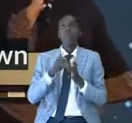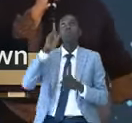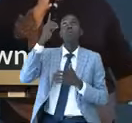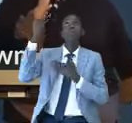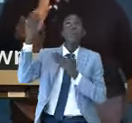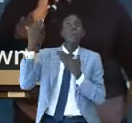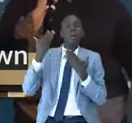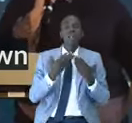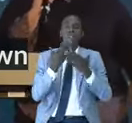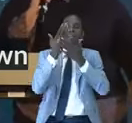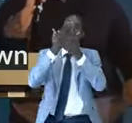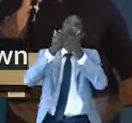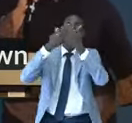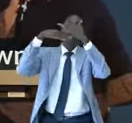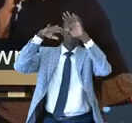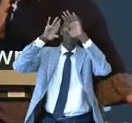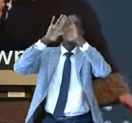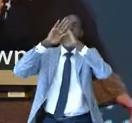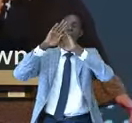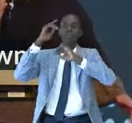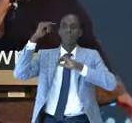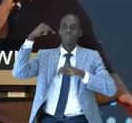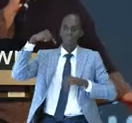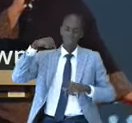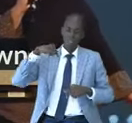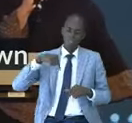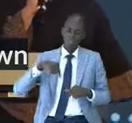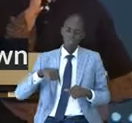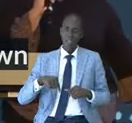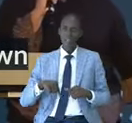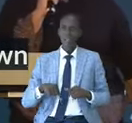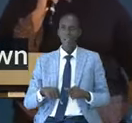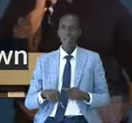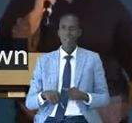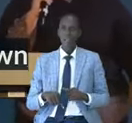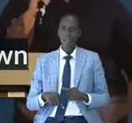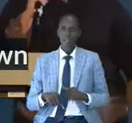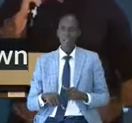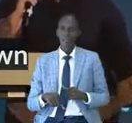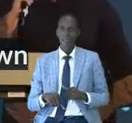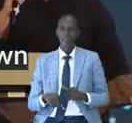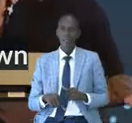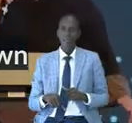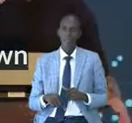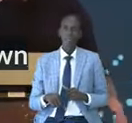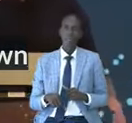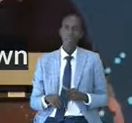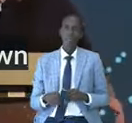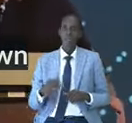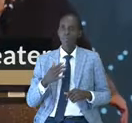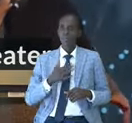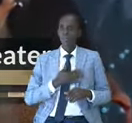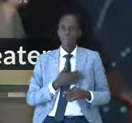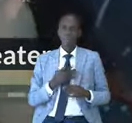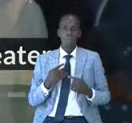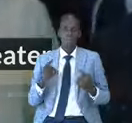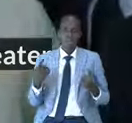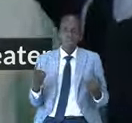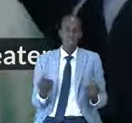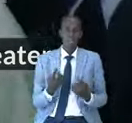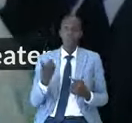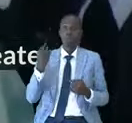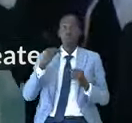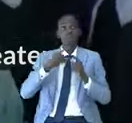you brought heaven down. My sin was great.